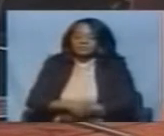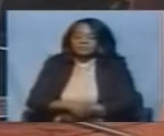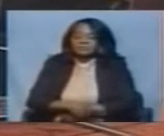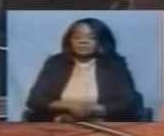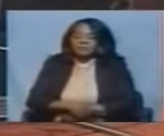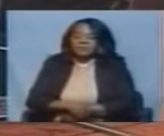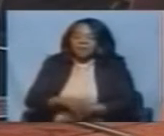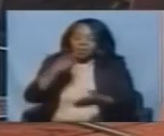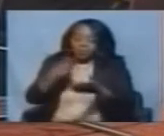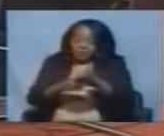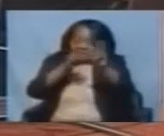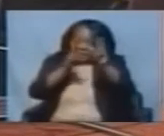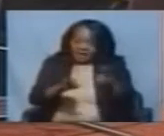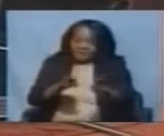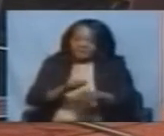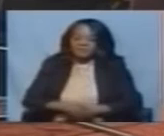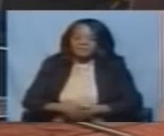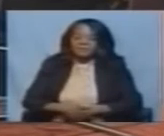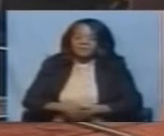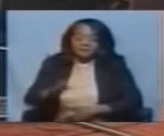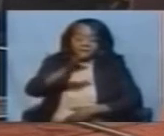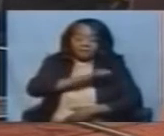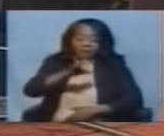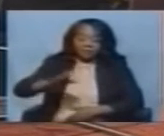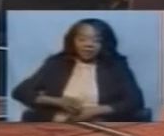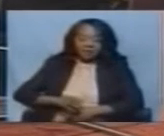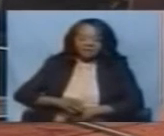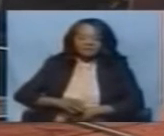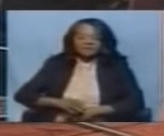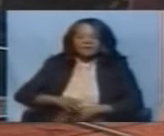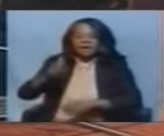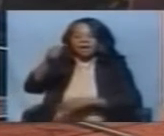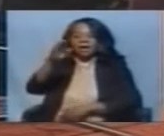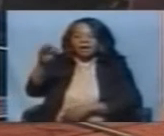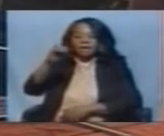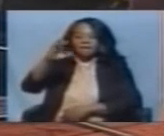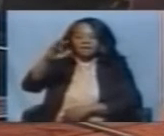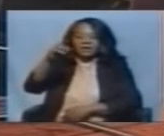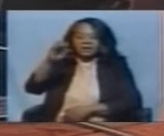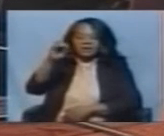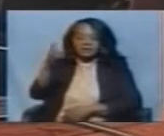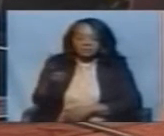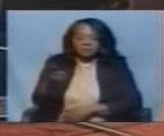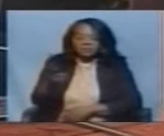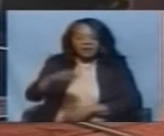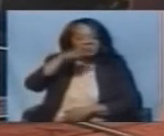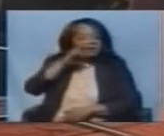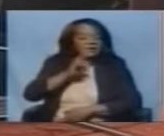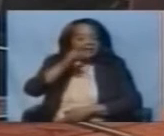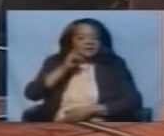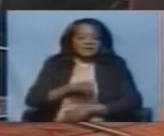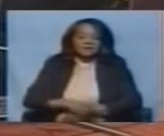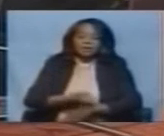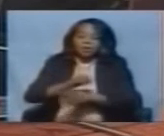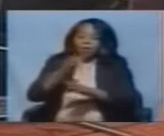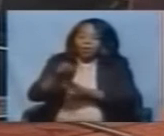We are looking at this big chain, which has been affected by fraud. Okay. So by fraudsters. Okay. First of all, masquerading as probably as civil